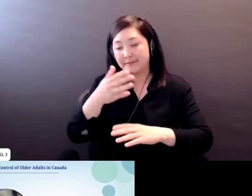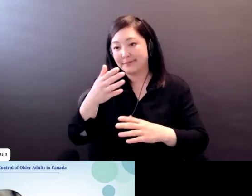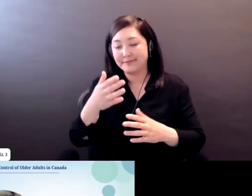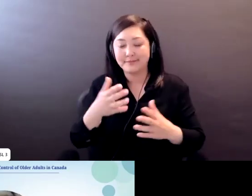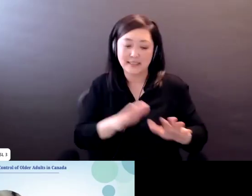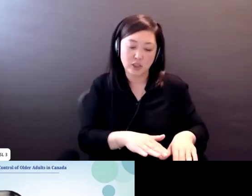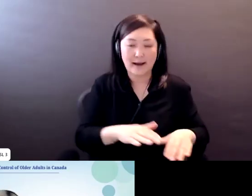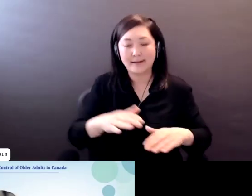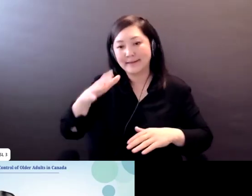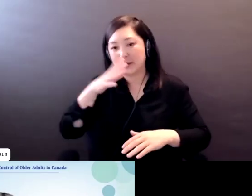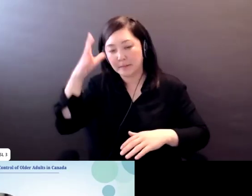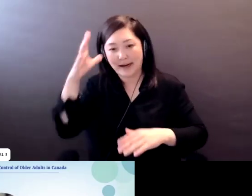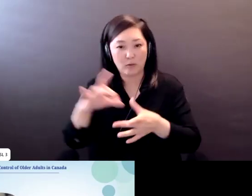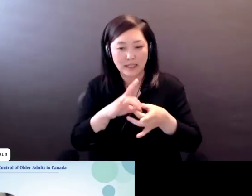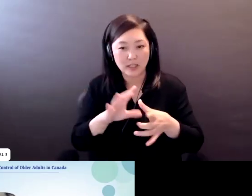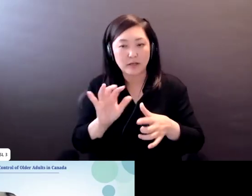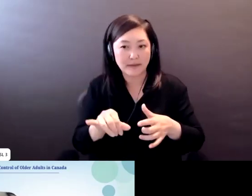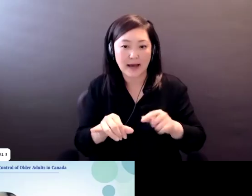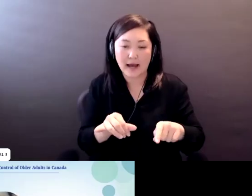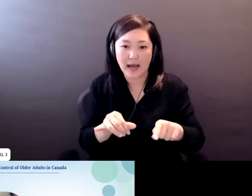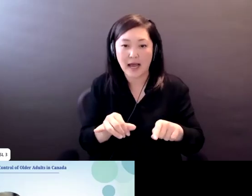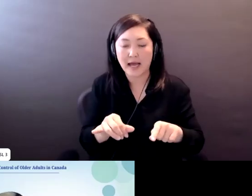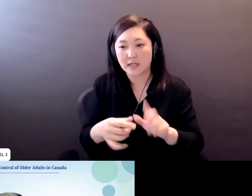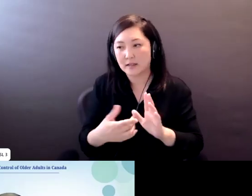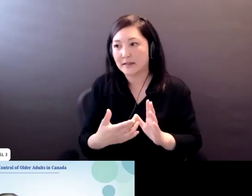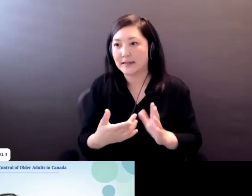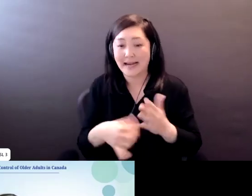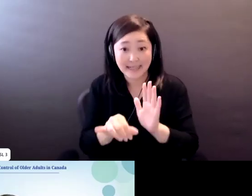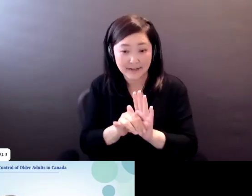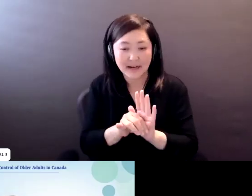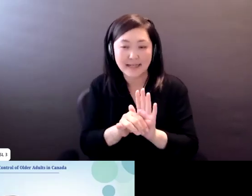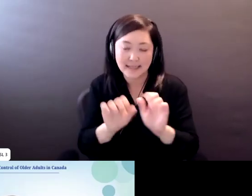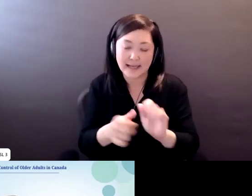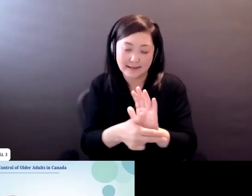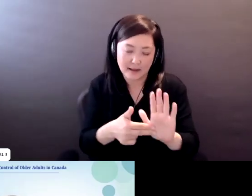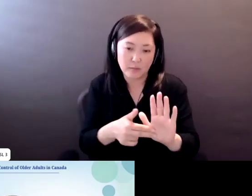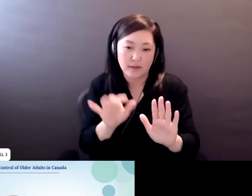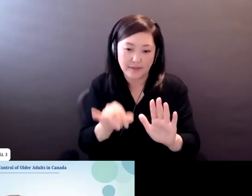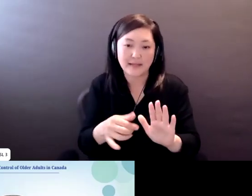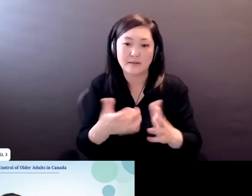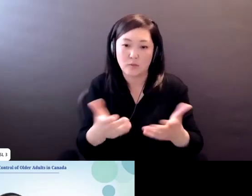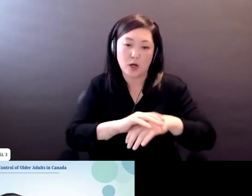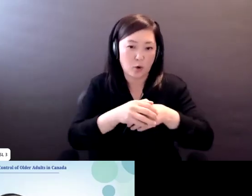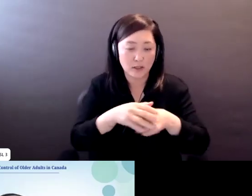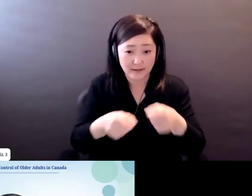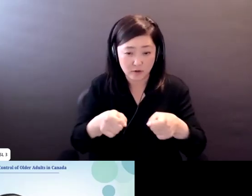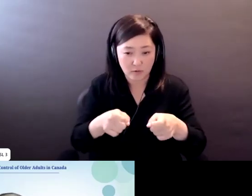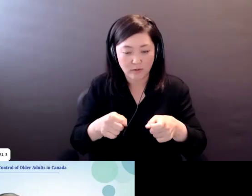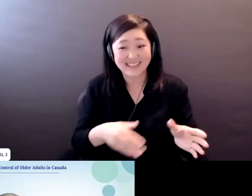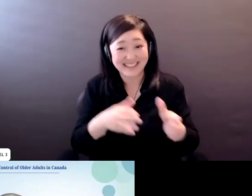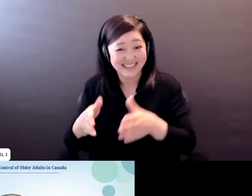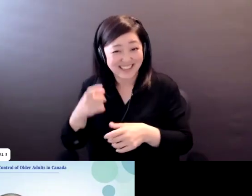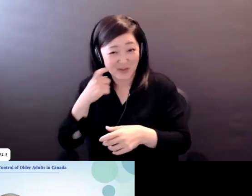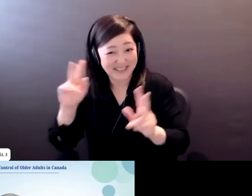the mechanism for this. So obviously, if when Evan Stark was writing, he